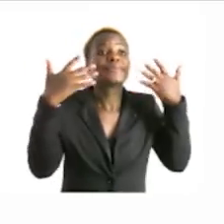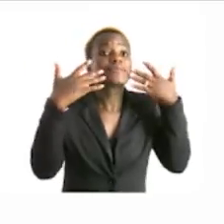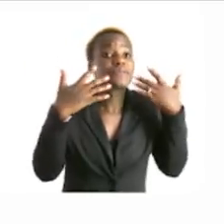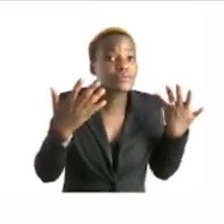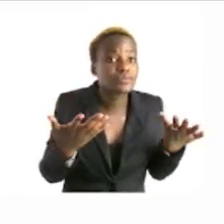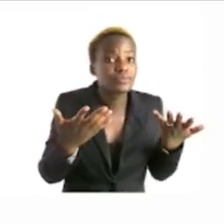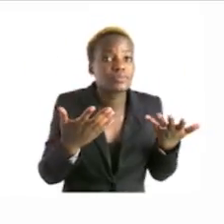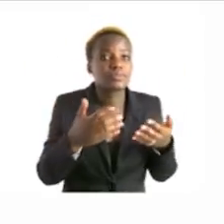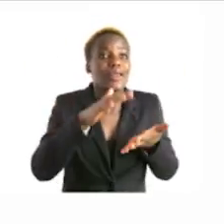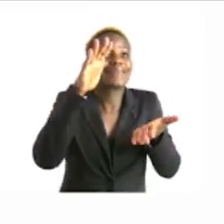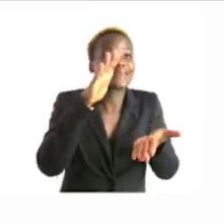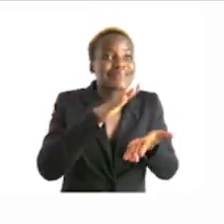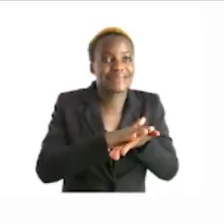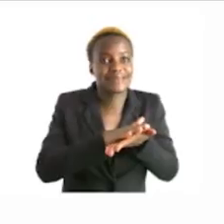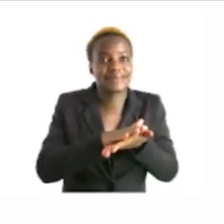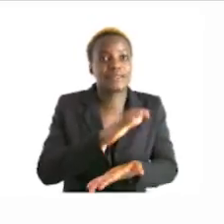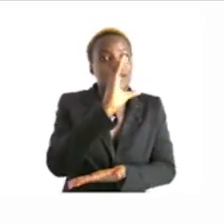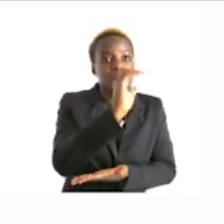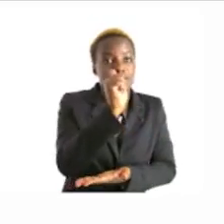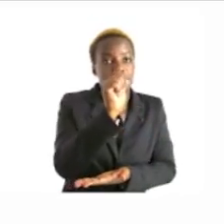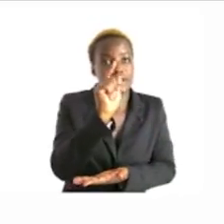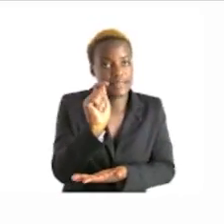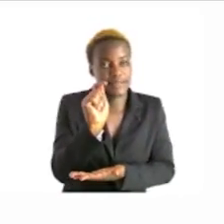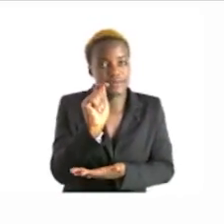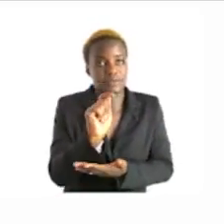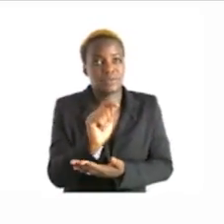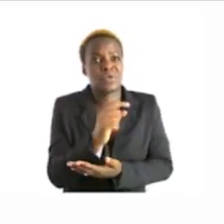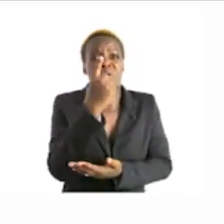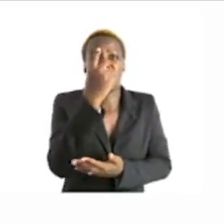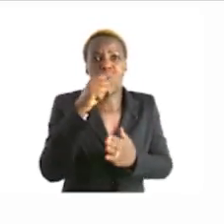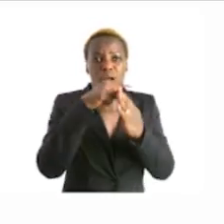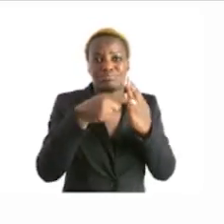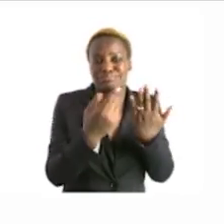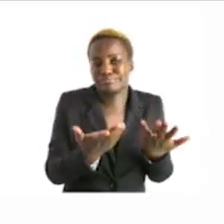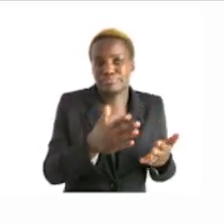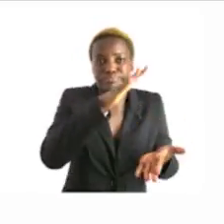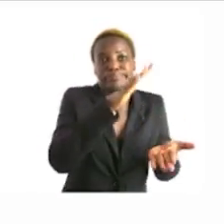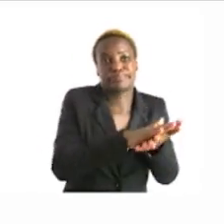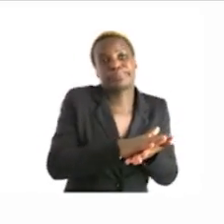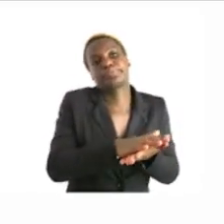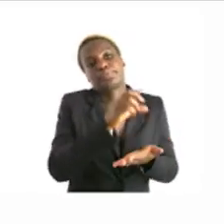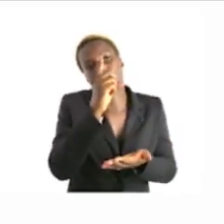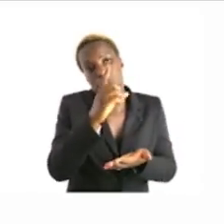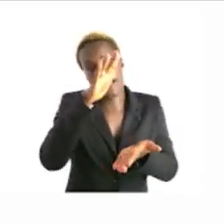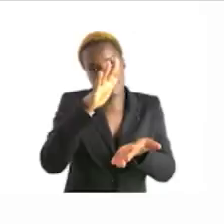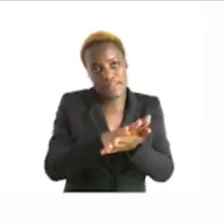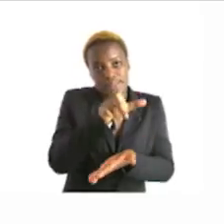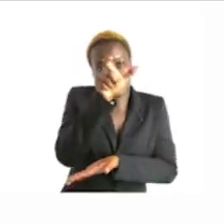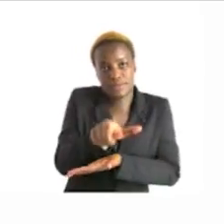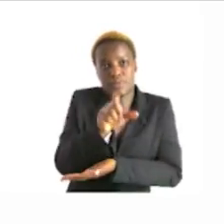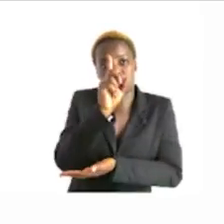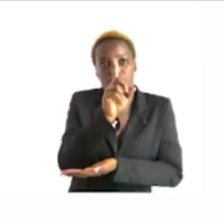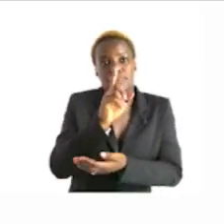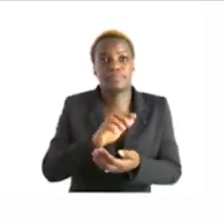cat so it's only one clip so it means only one syllable syllable let's let's quickly